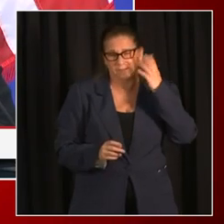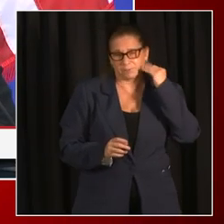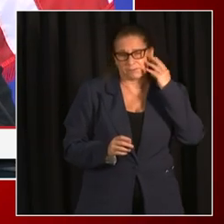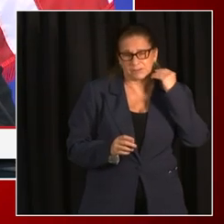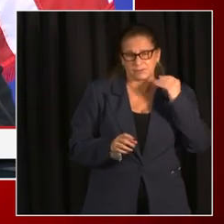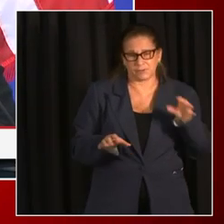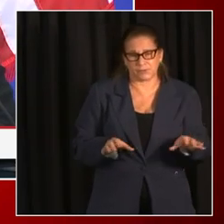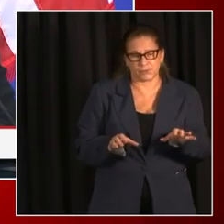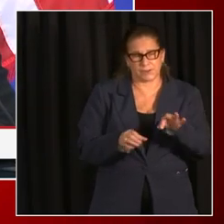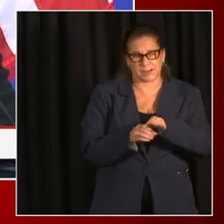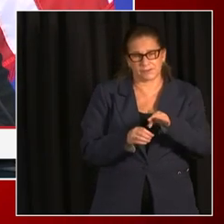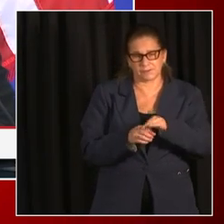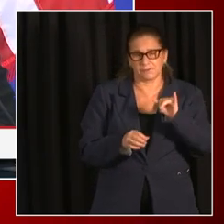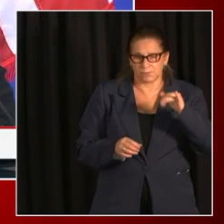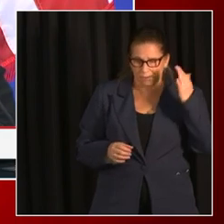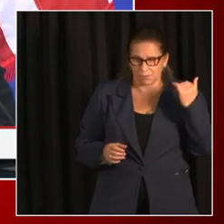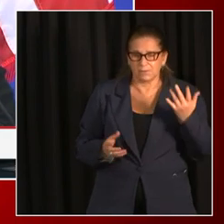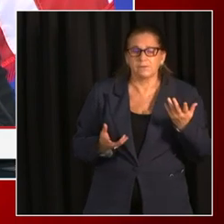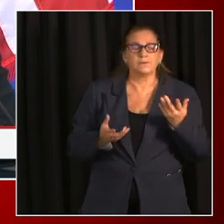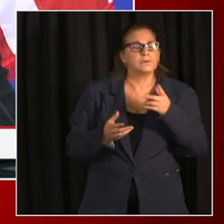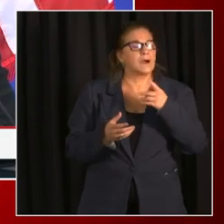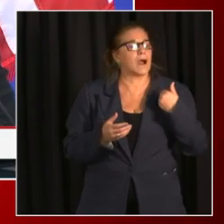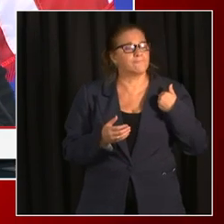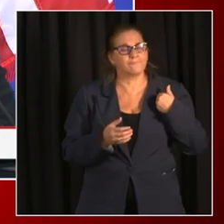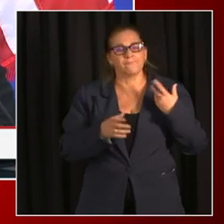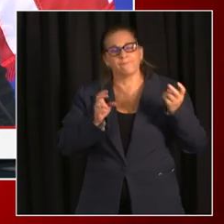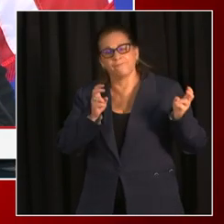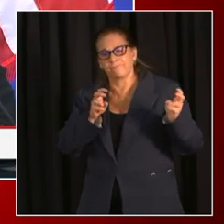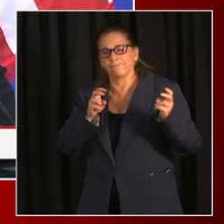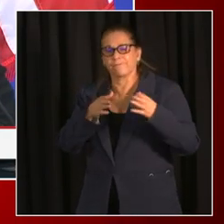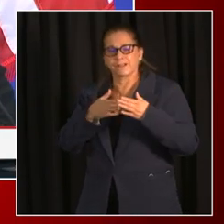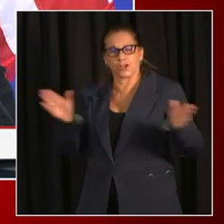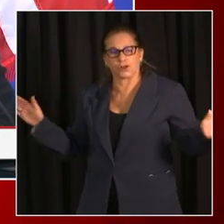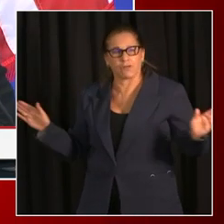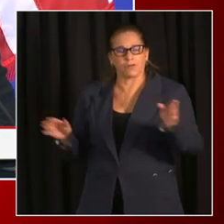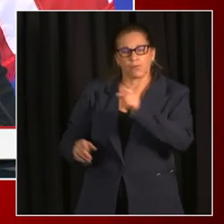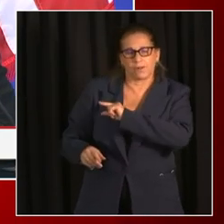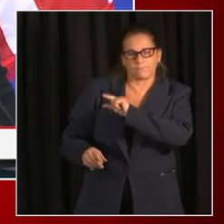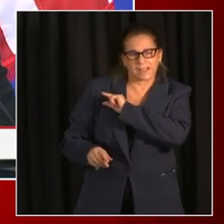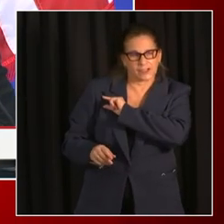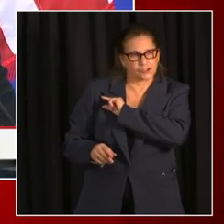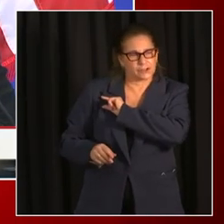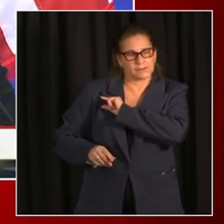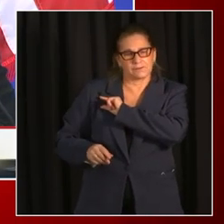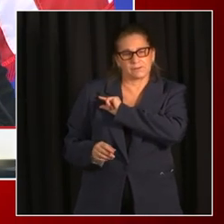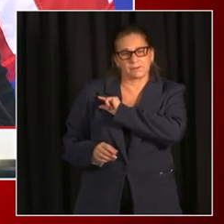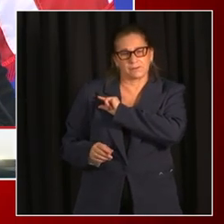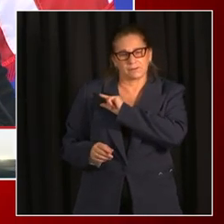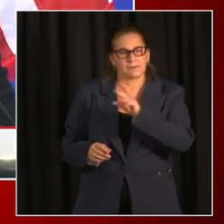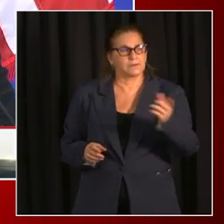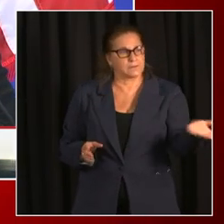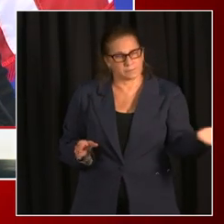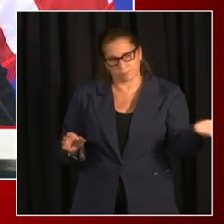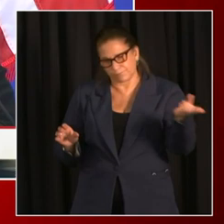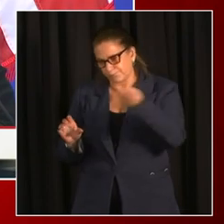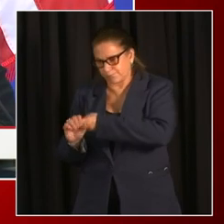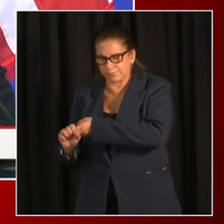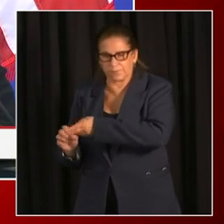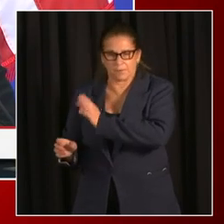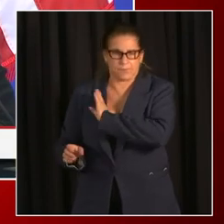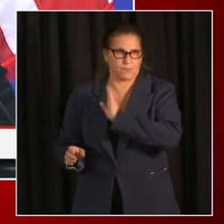that's why all of the qualifications that are required by the statute, absolutely, any board member that